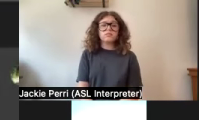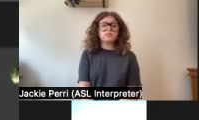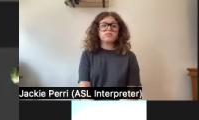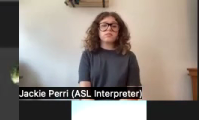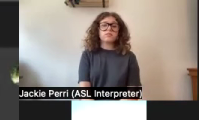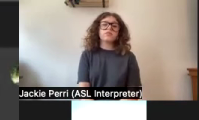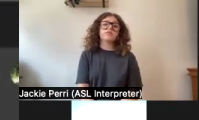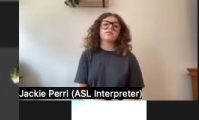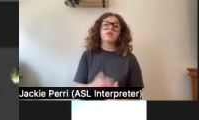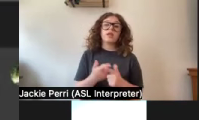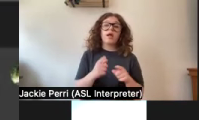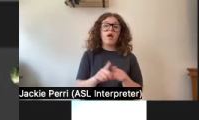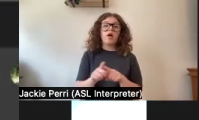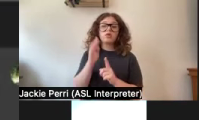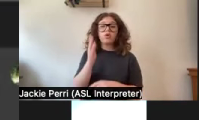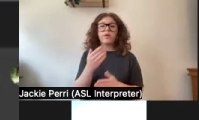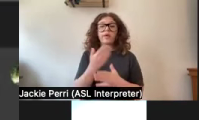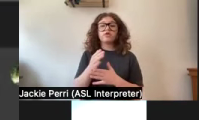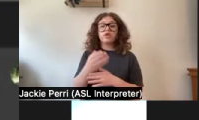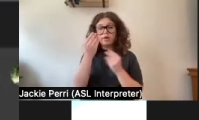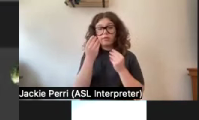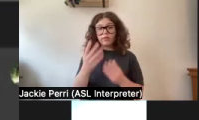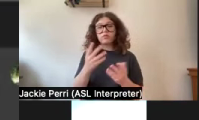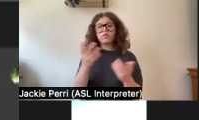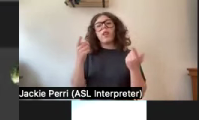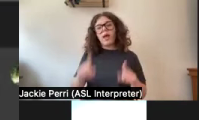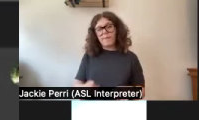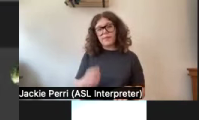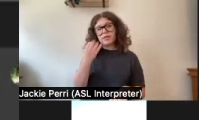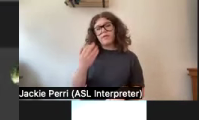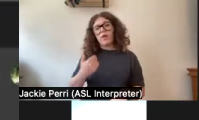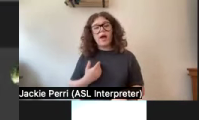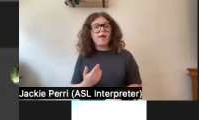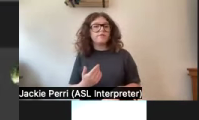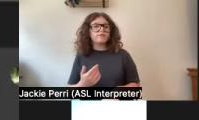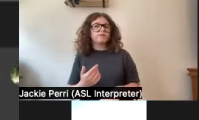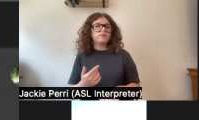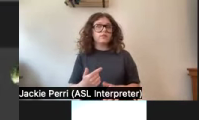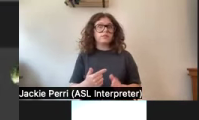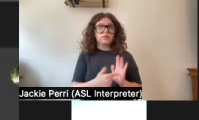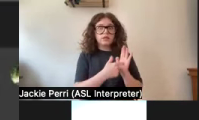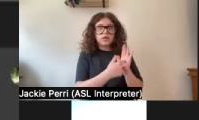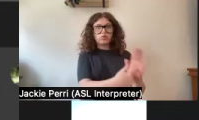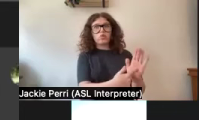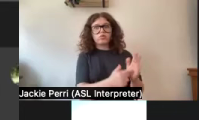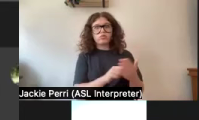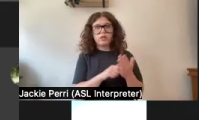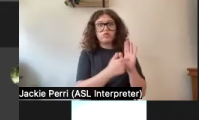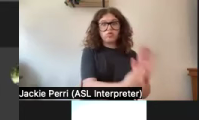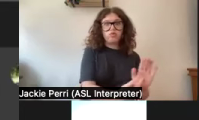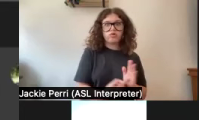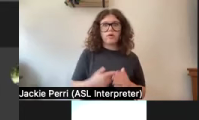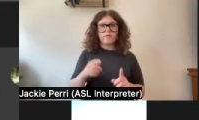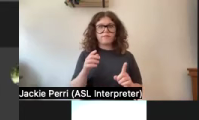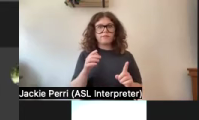I'll also share information about what happens if you have a disclosure of abuse. What are steps that you can do within CPS?